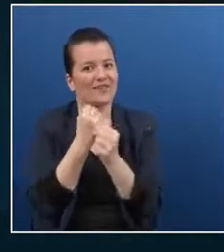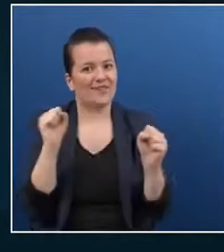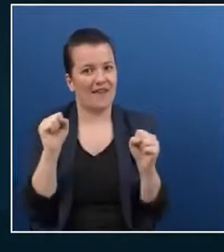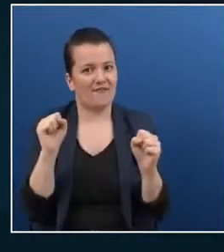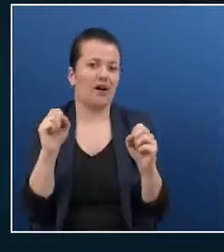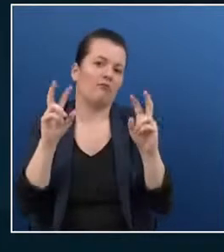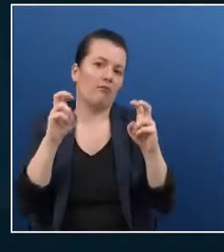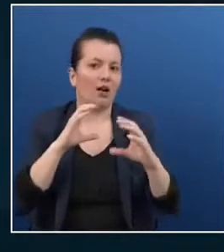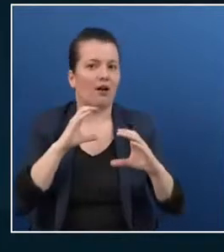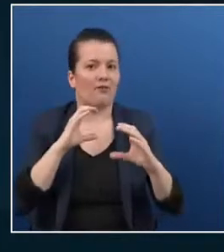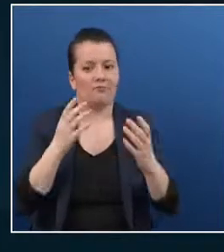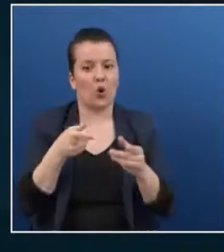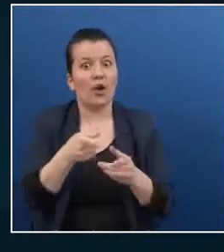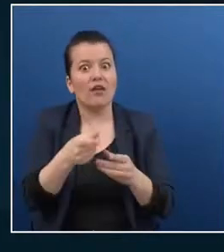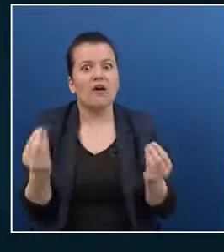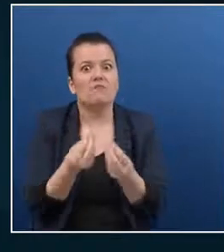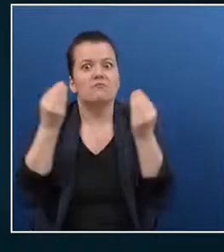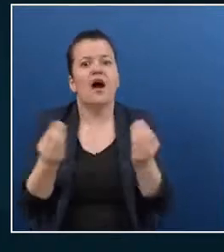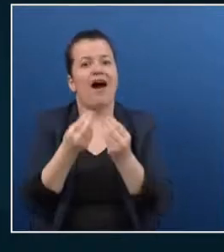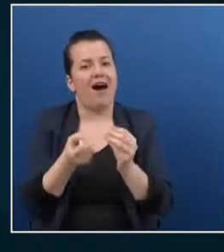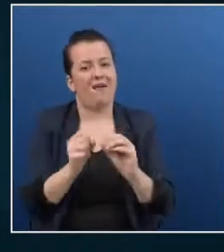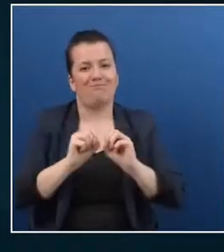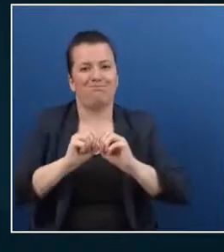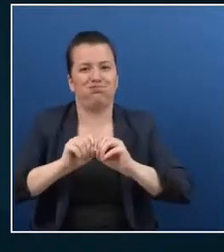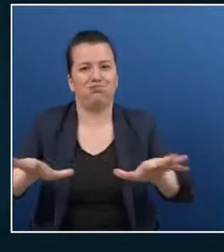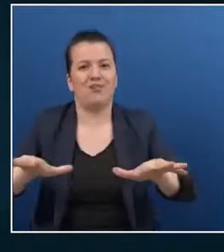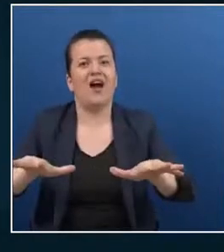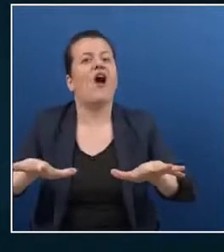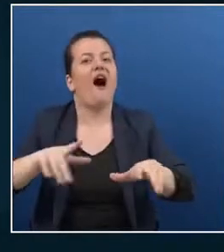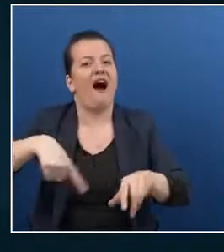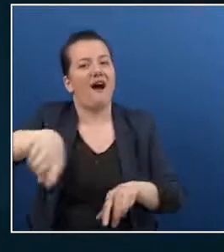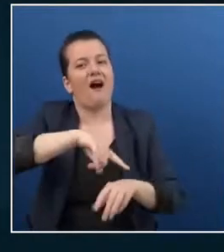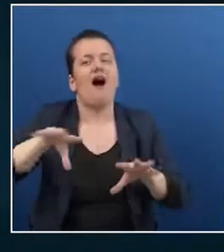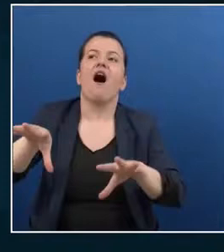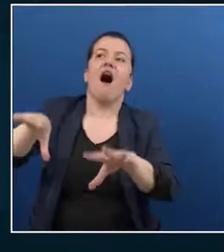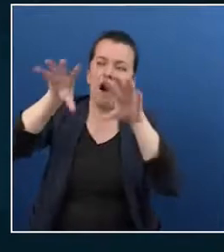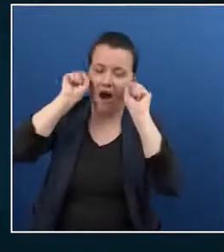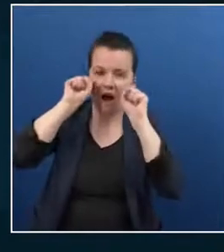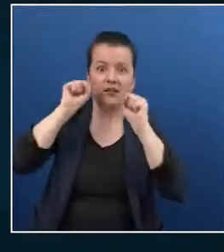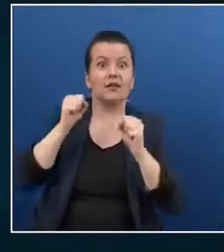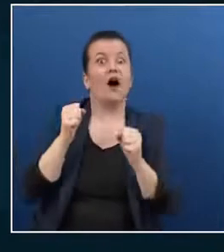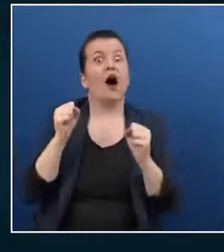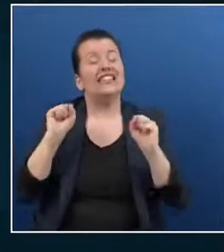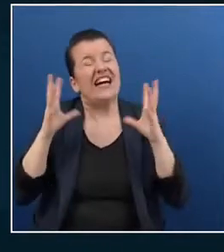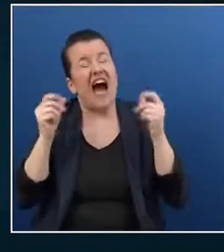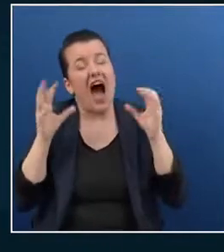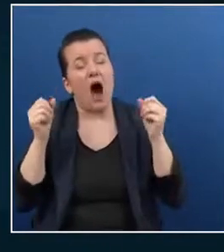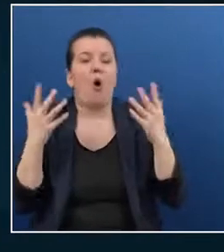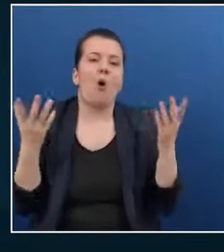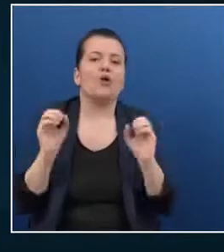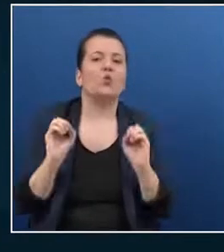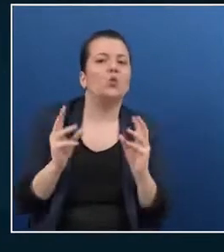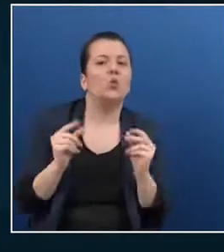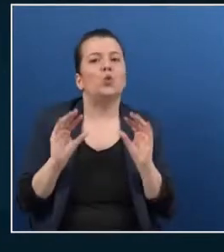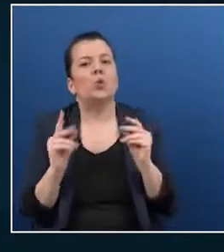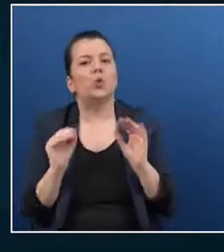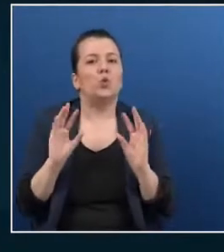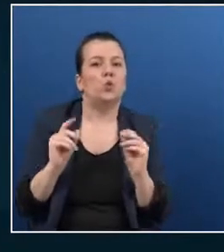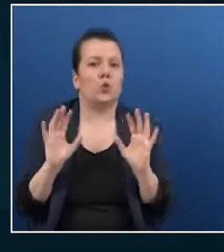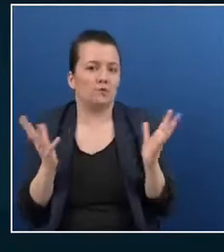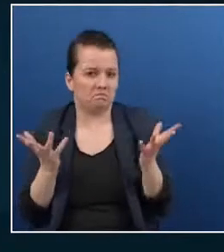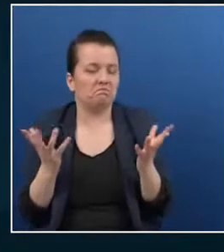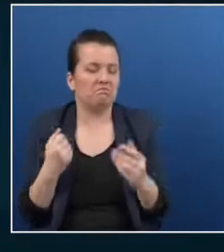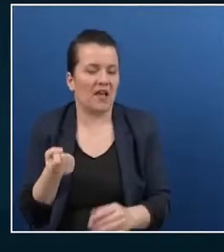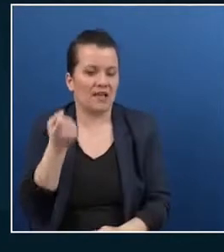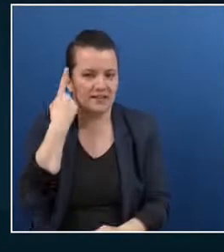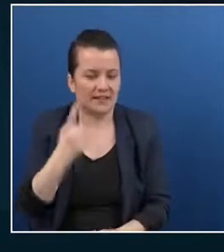way. And that was incredibly exciting. And at the same time, I met a gentleman whose